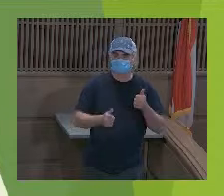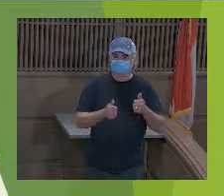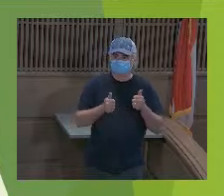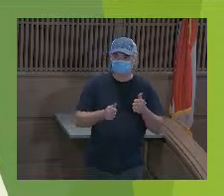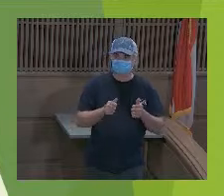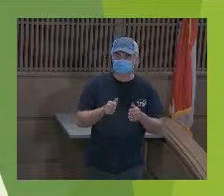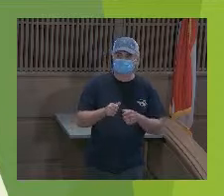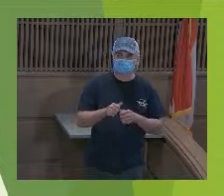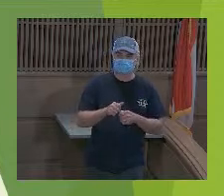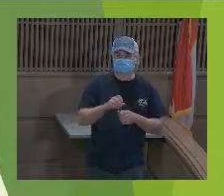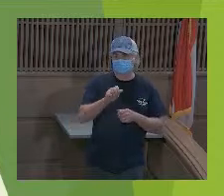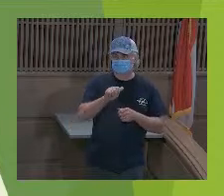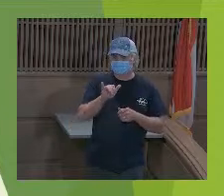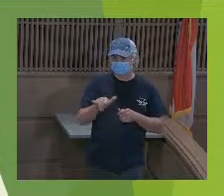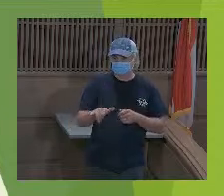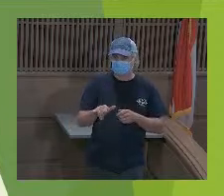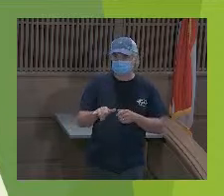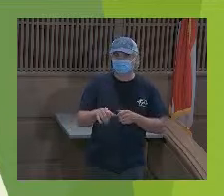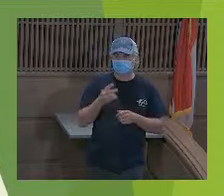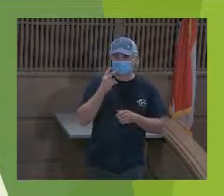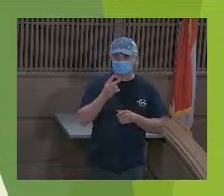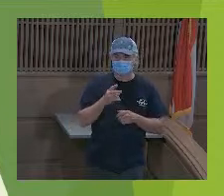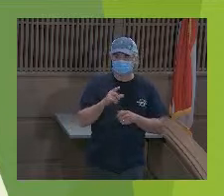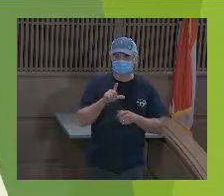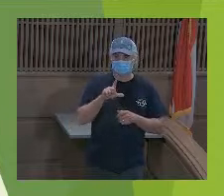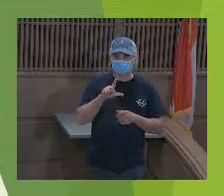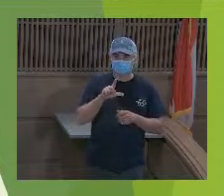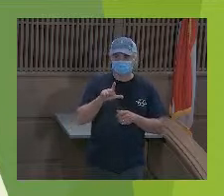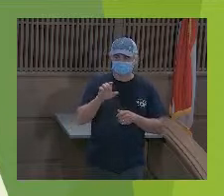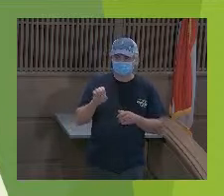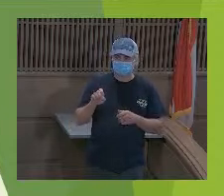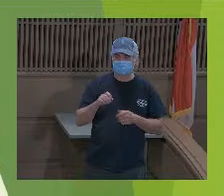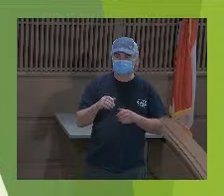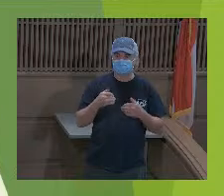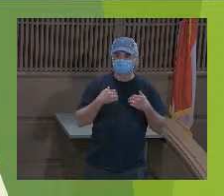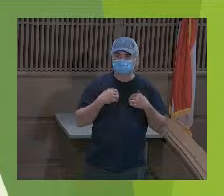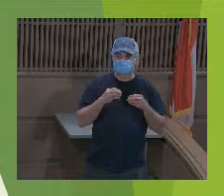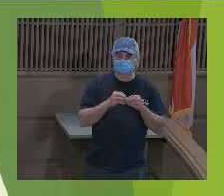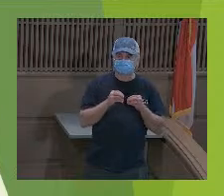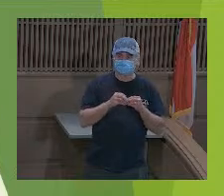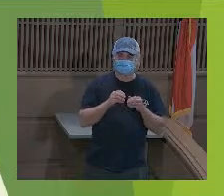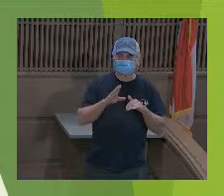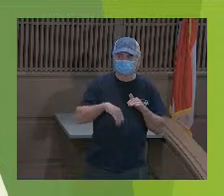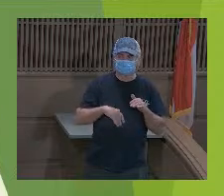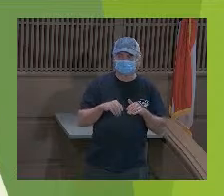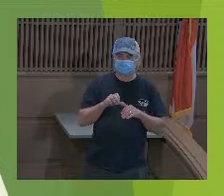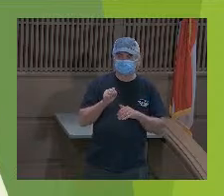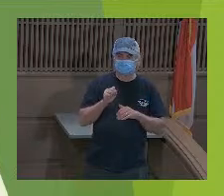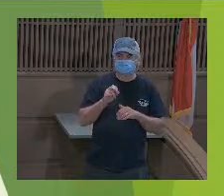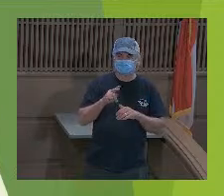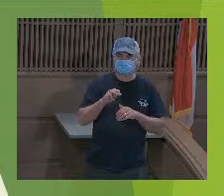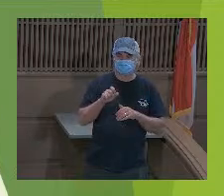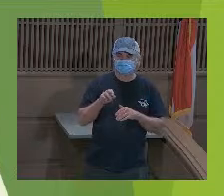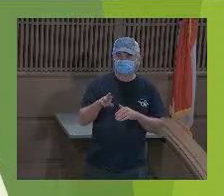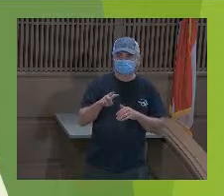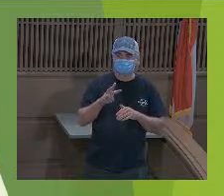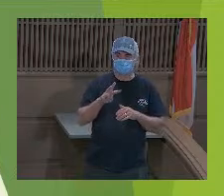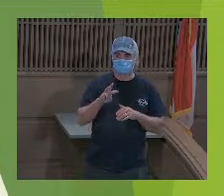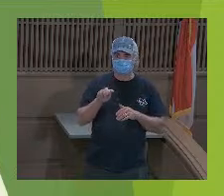Lee County has actually more than Sumter County. Worth County